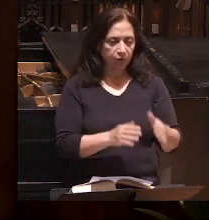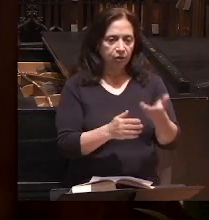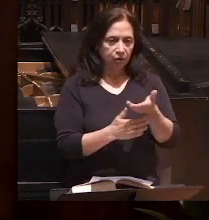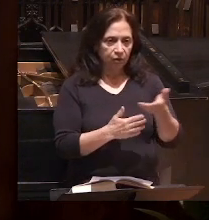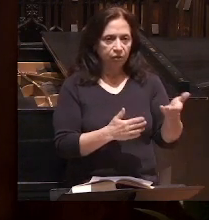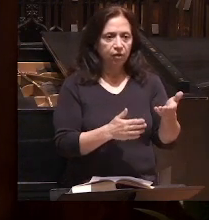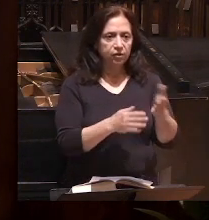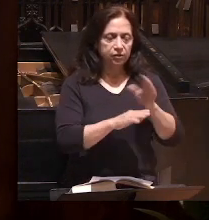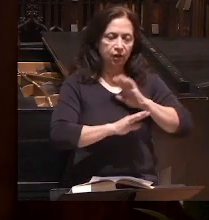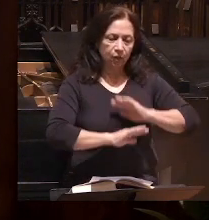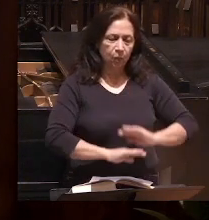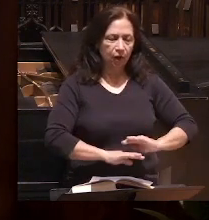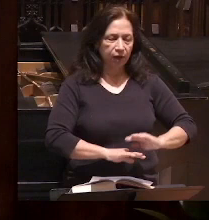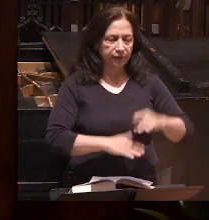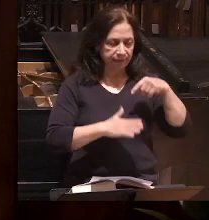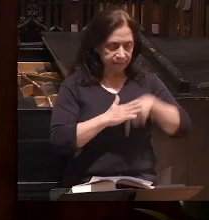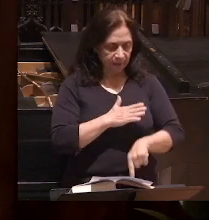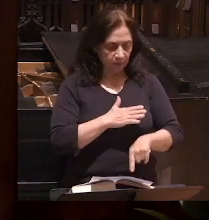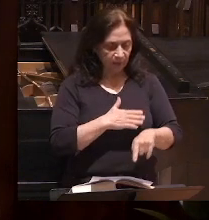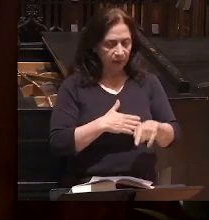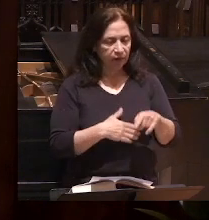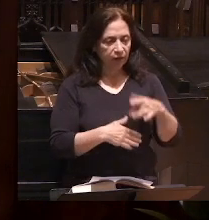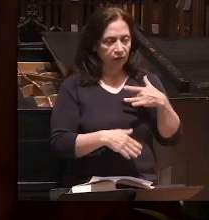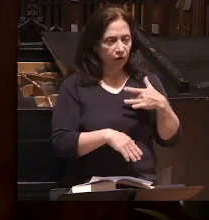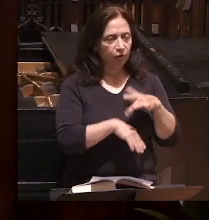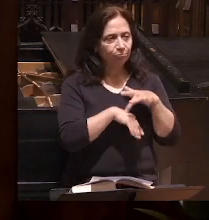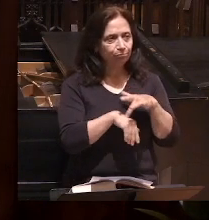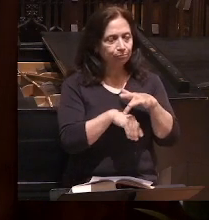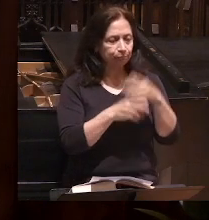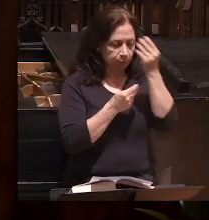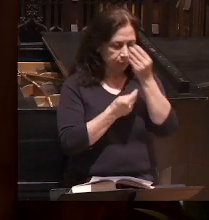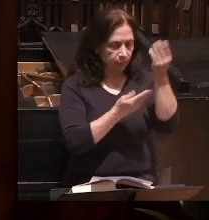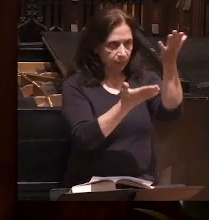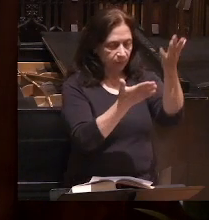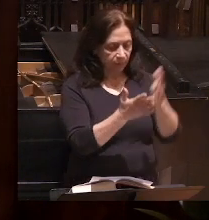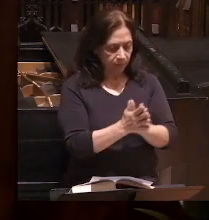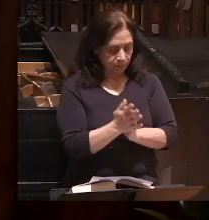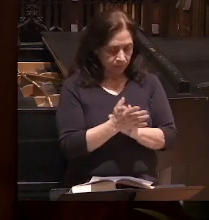quietly, intimately reside on your own hearts.